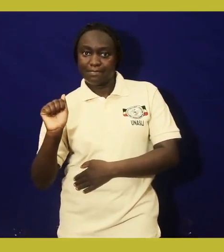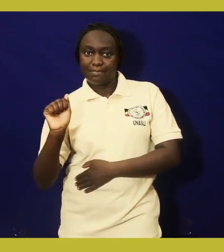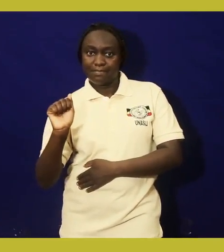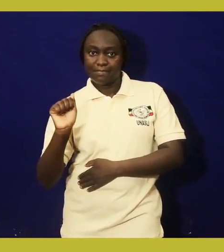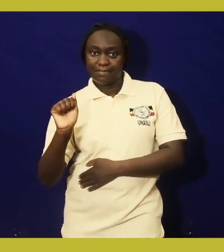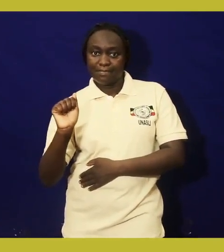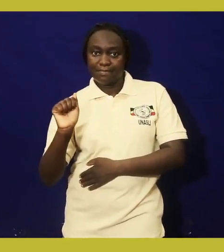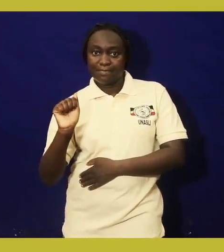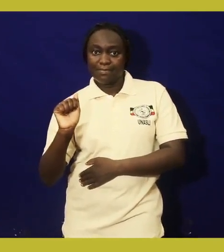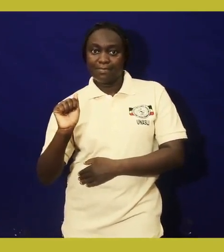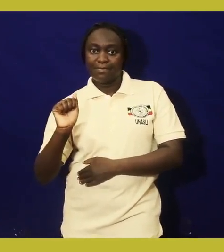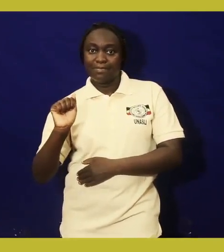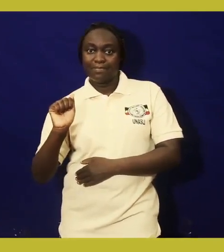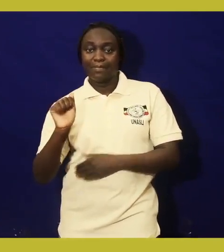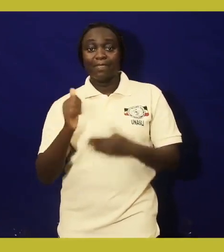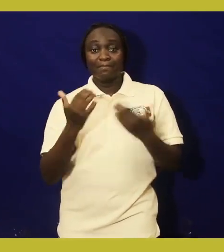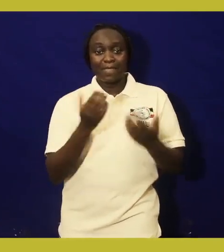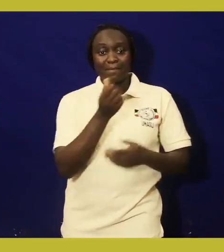and